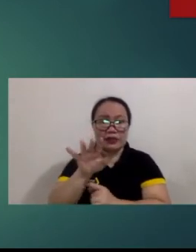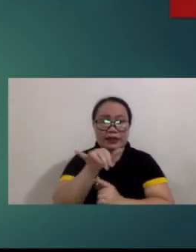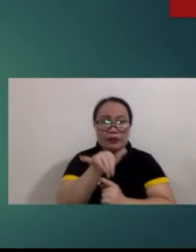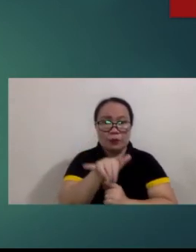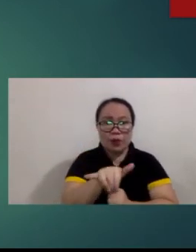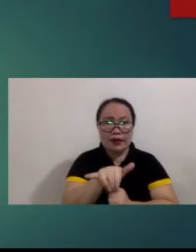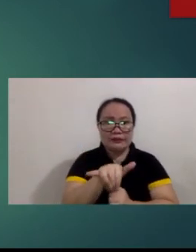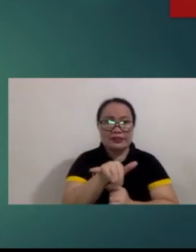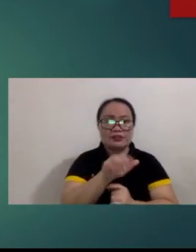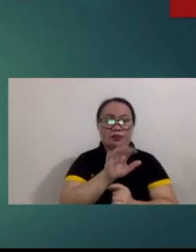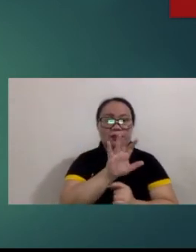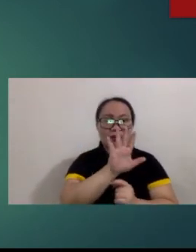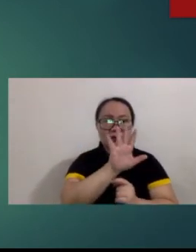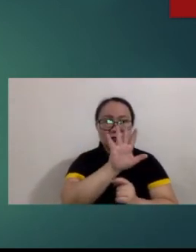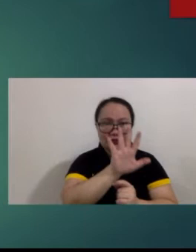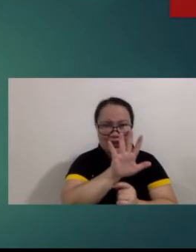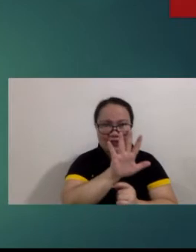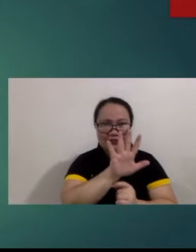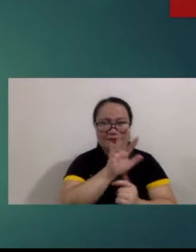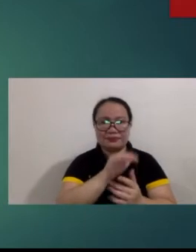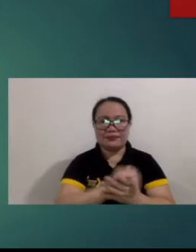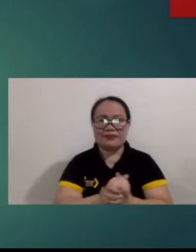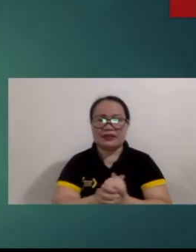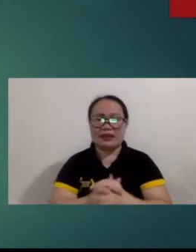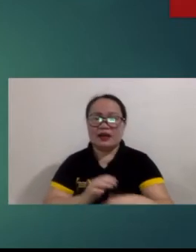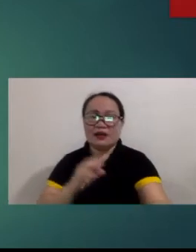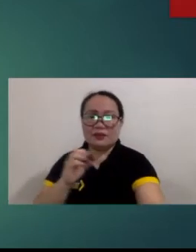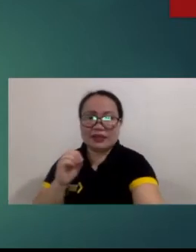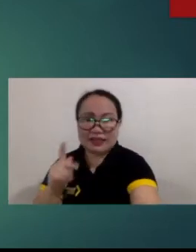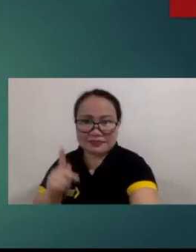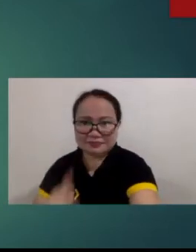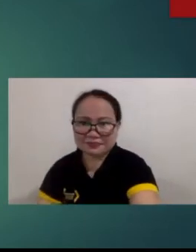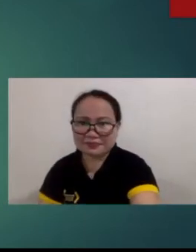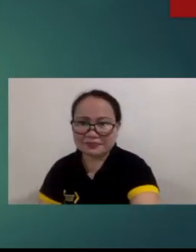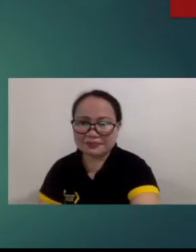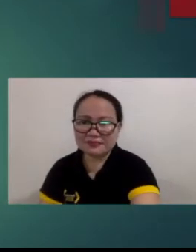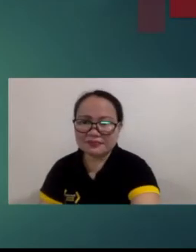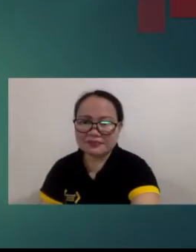4, y raised to the power of 5. Okay.